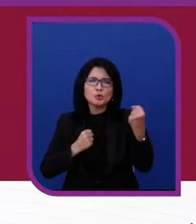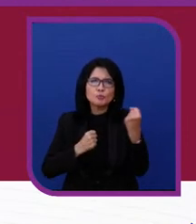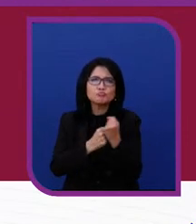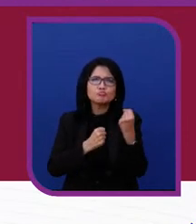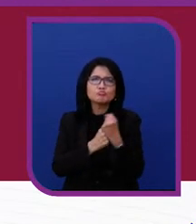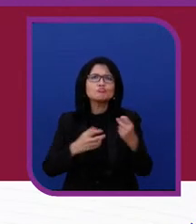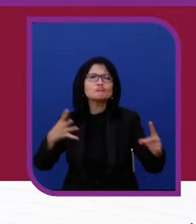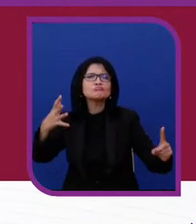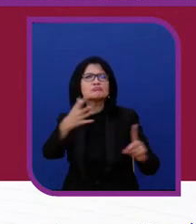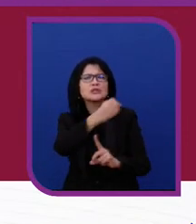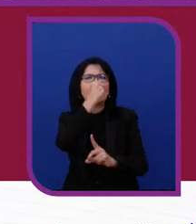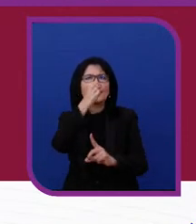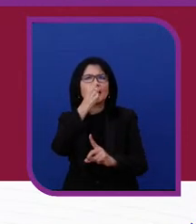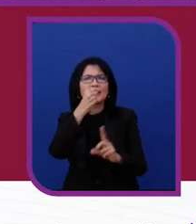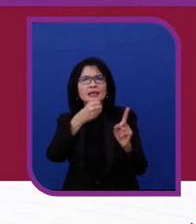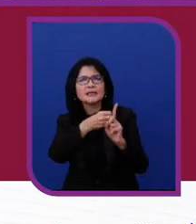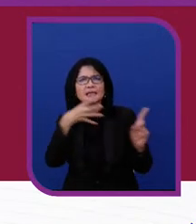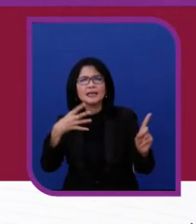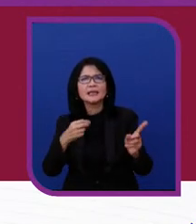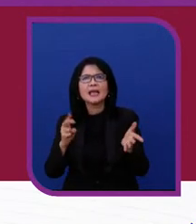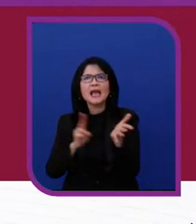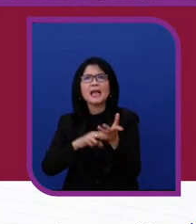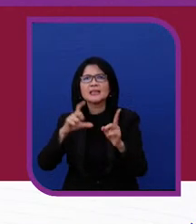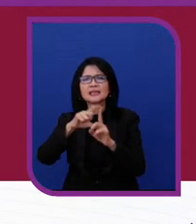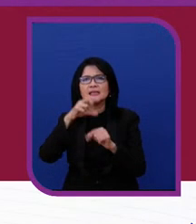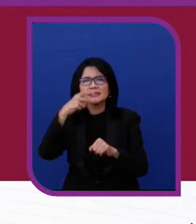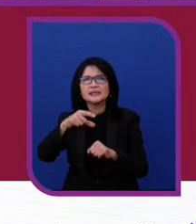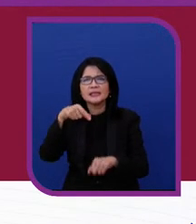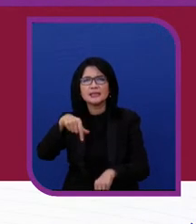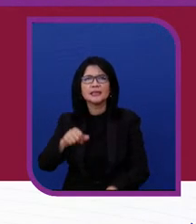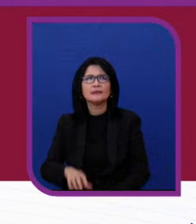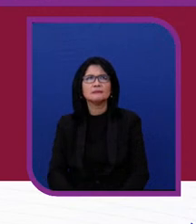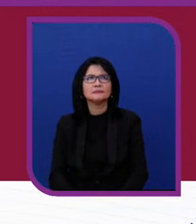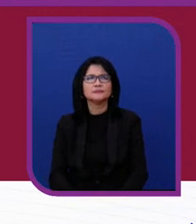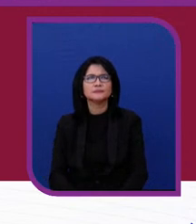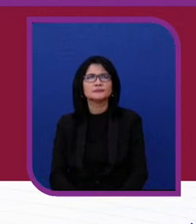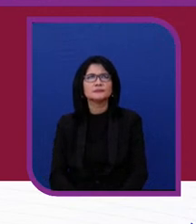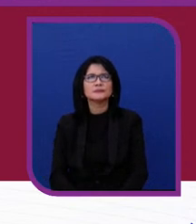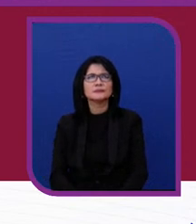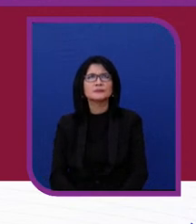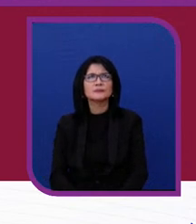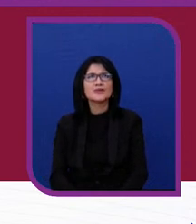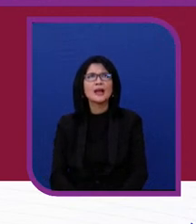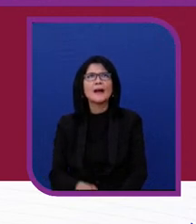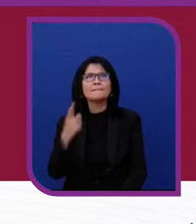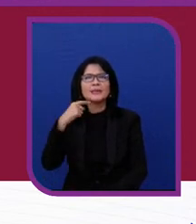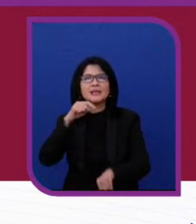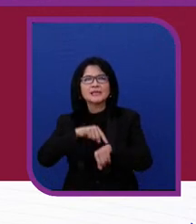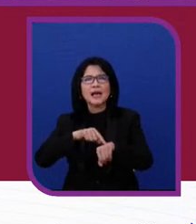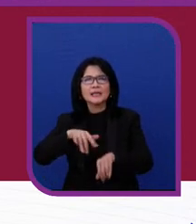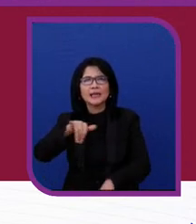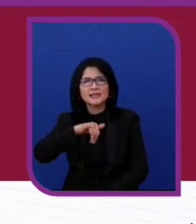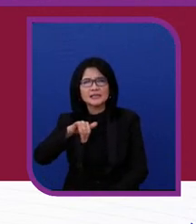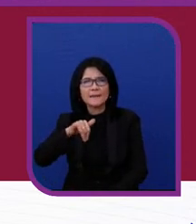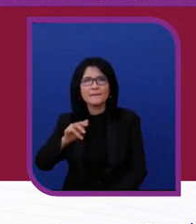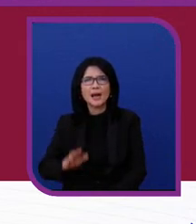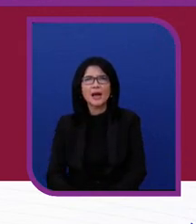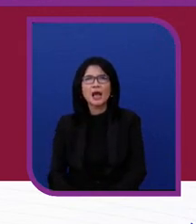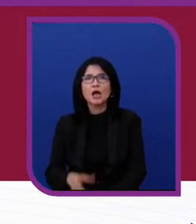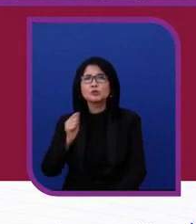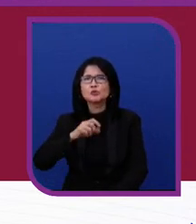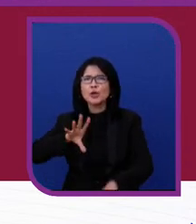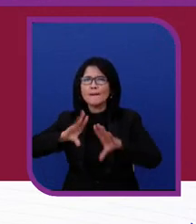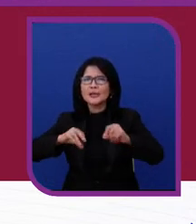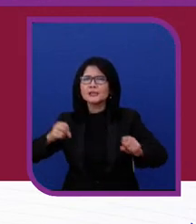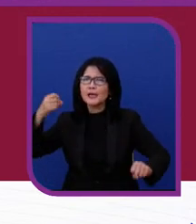NTC target next betet using time Indonesia has been working Hai add.fly to